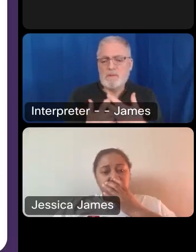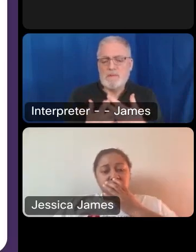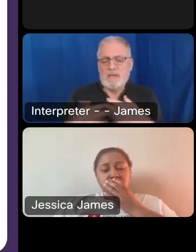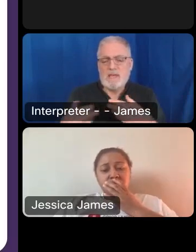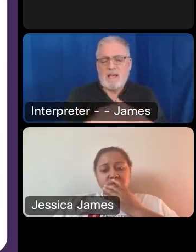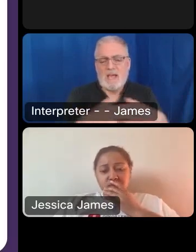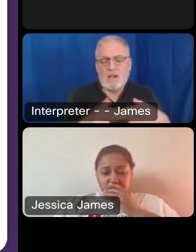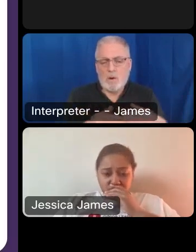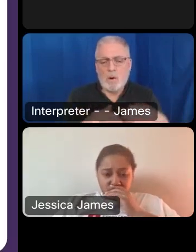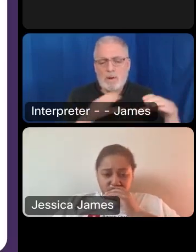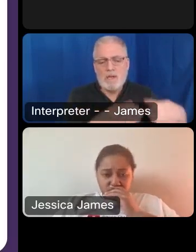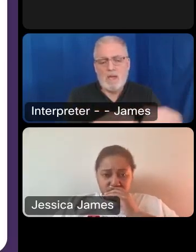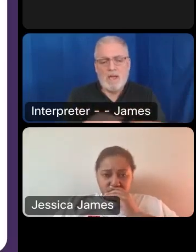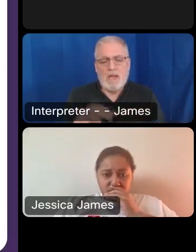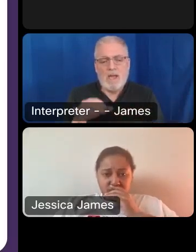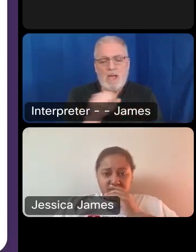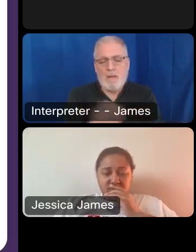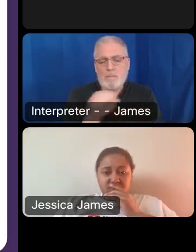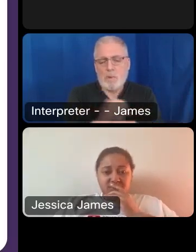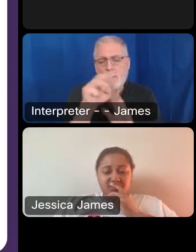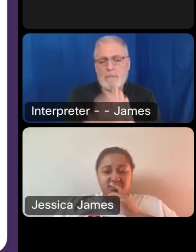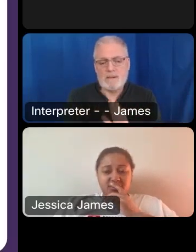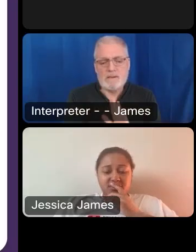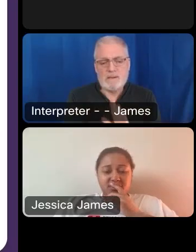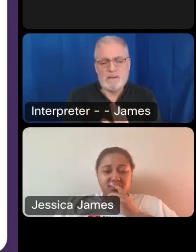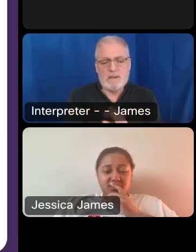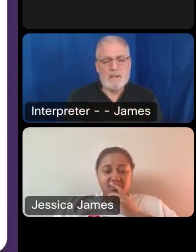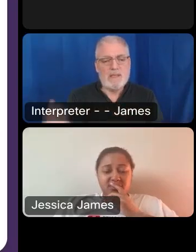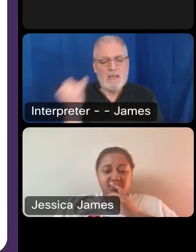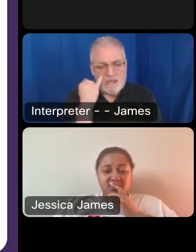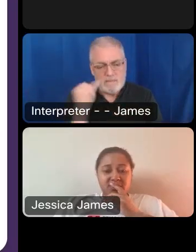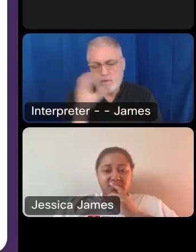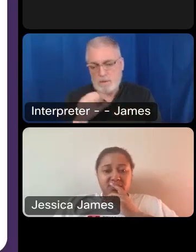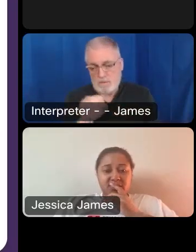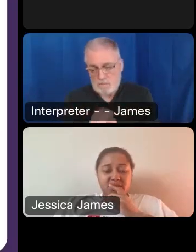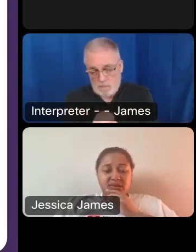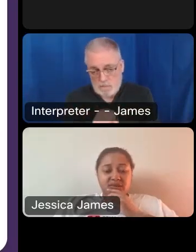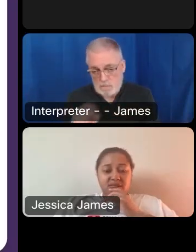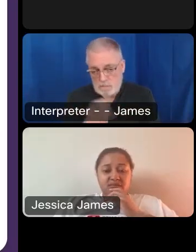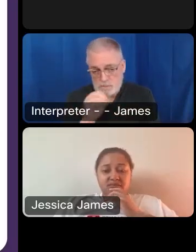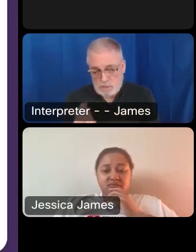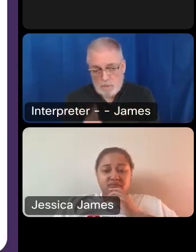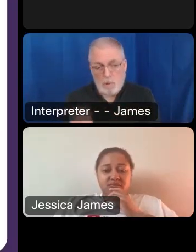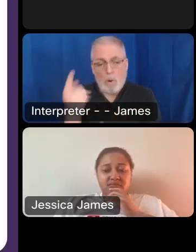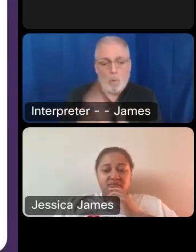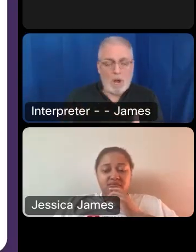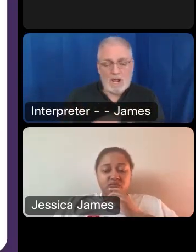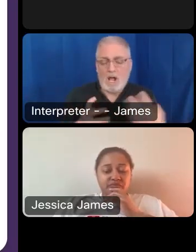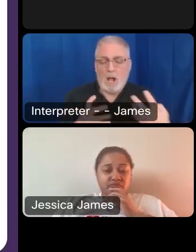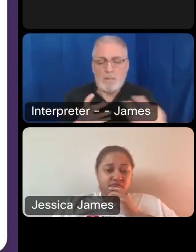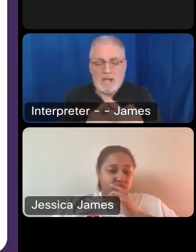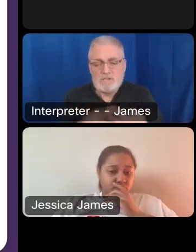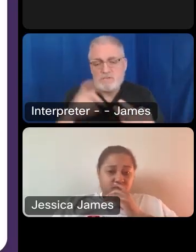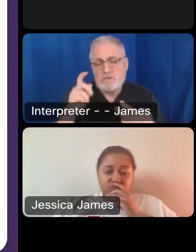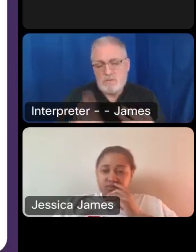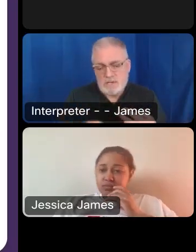Like, so if you are seeking employment, what are the accommodations that you're getting in the workplace to be able to be successfully employed? What are the supports that are allowing